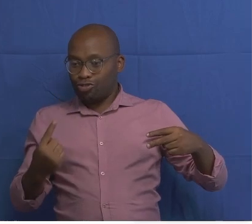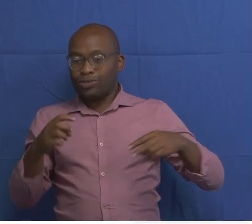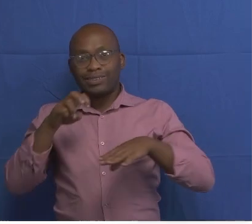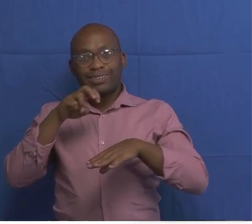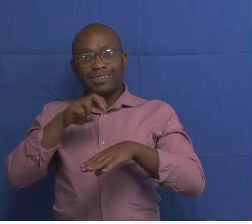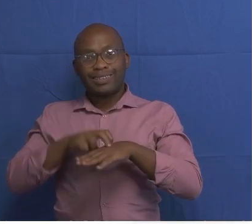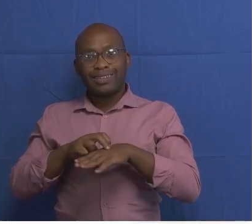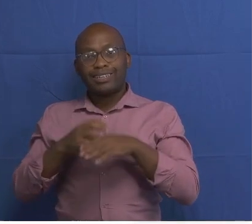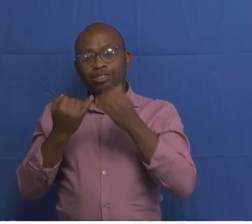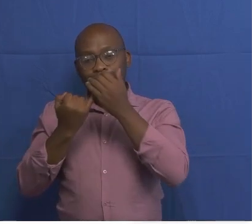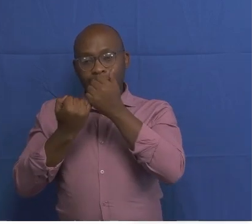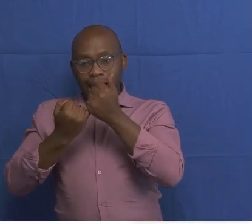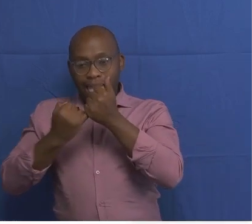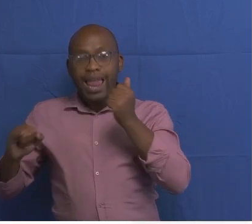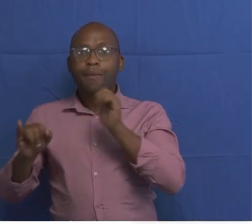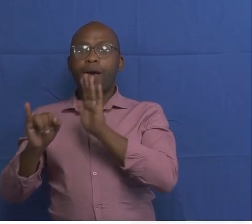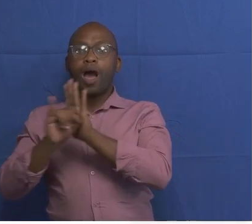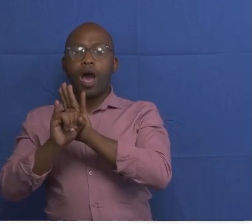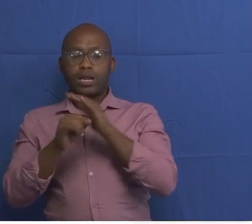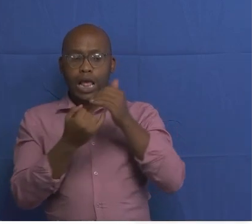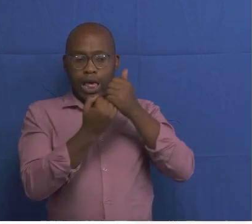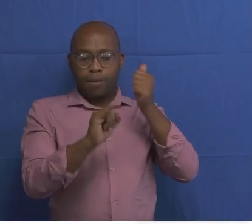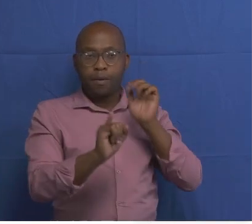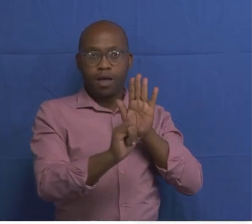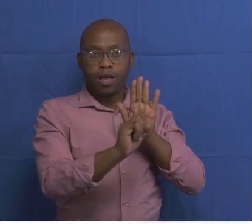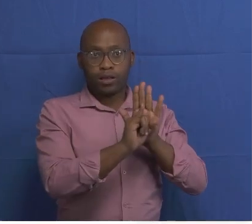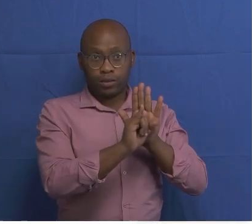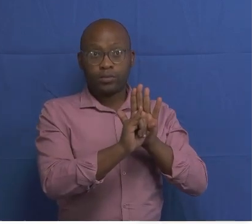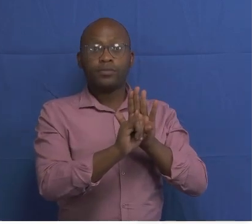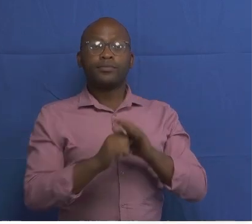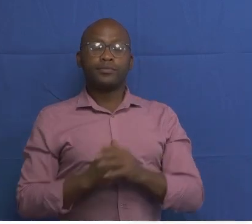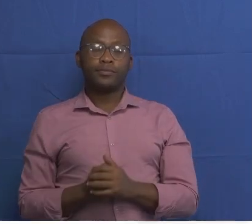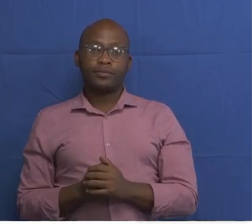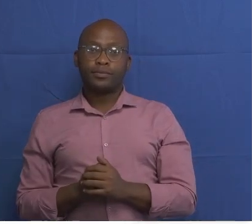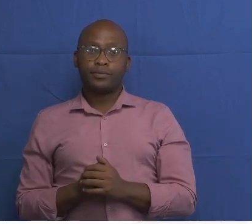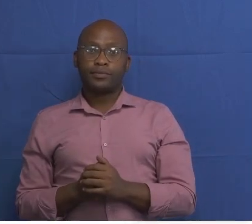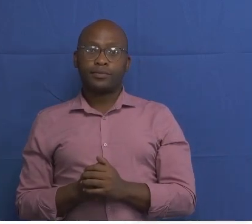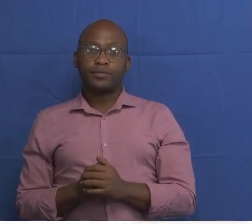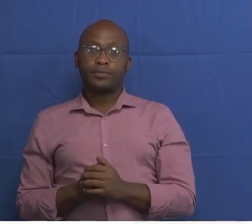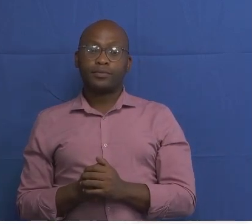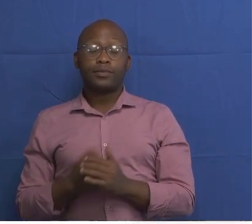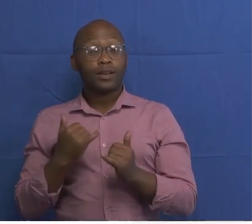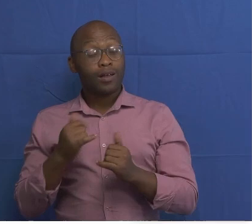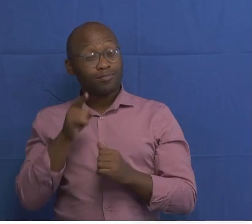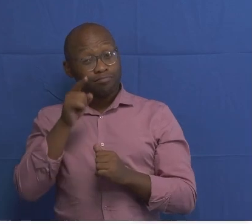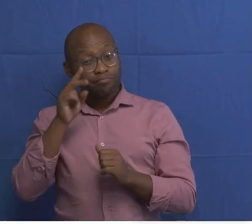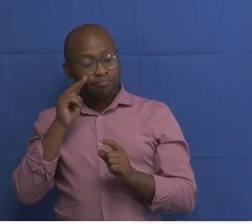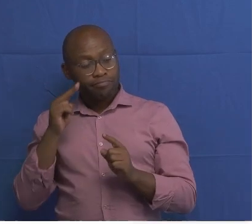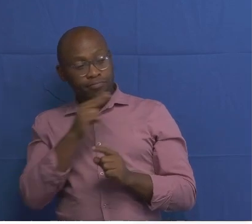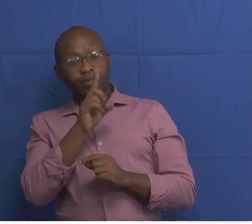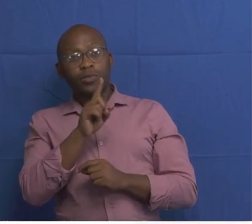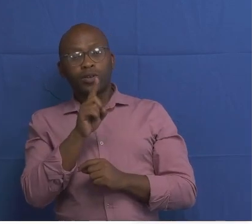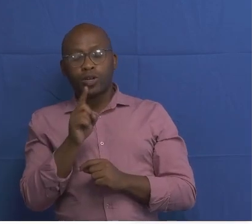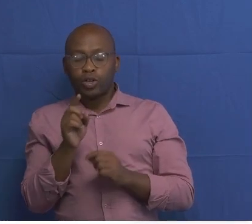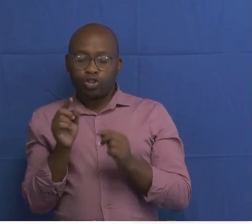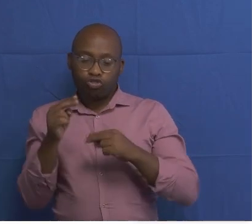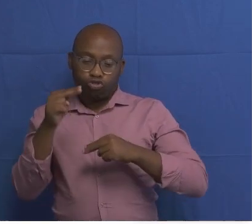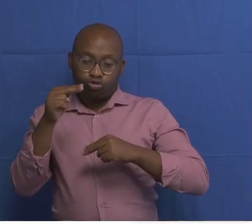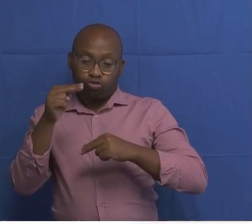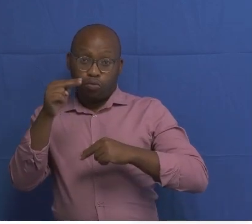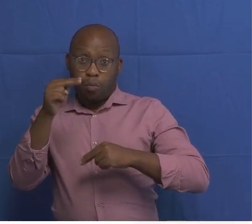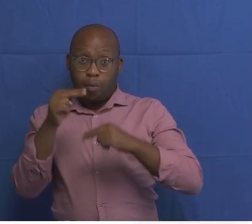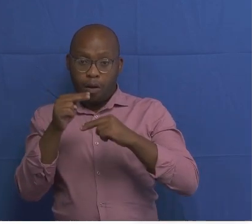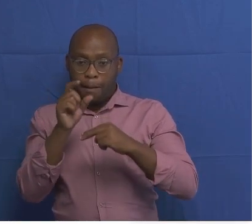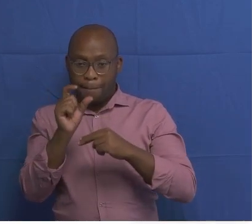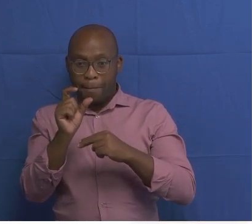some parts of DNA are non-coding DNA. So very importantly, a small portion of DNA that codes for a